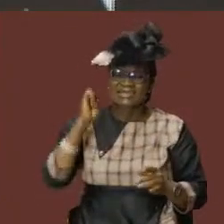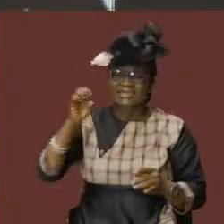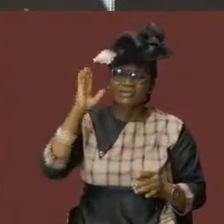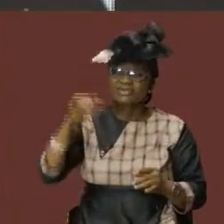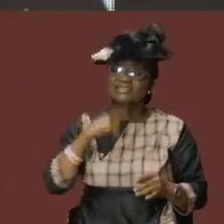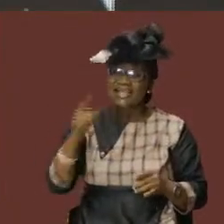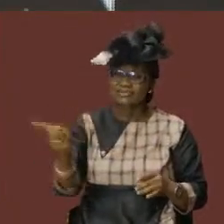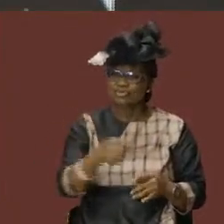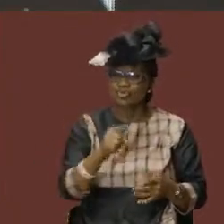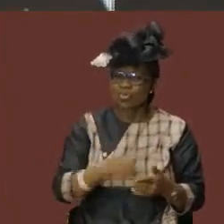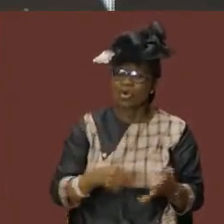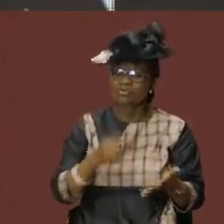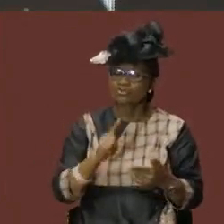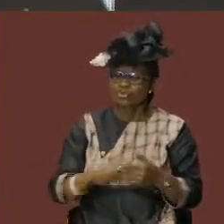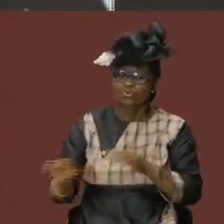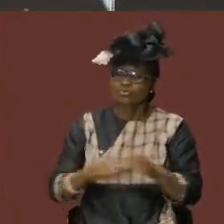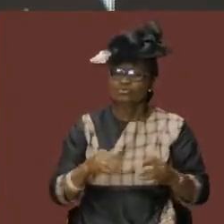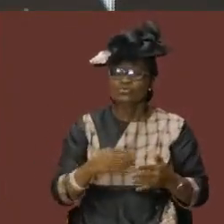God bless you.